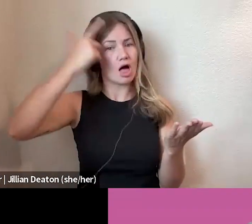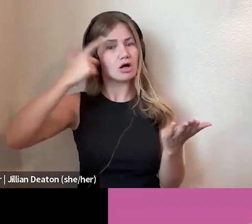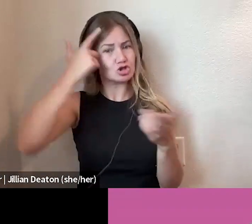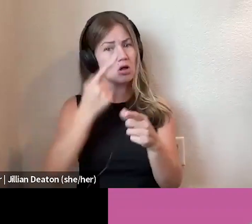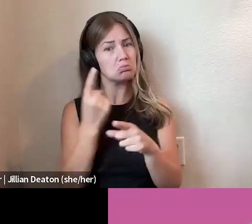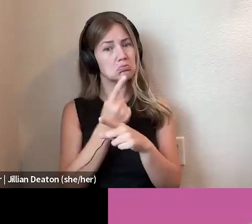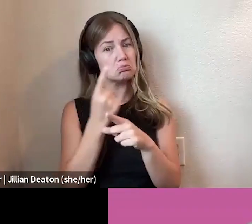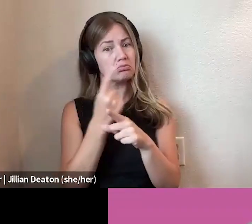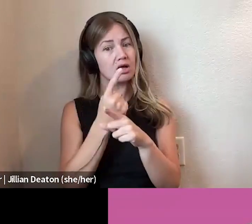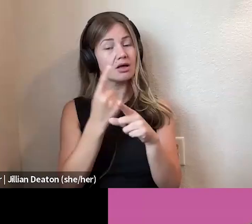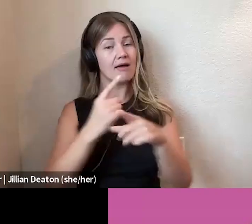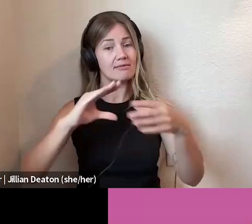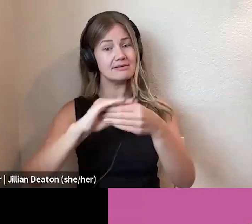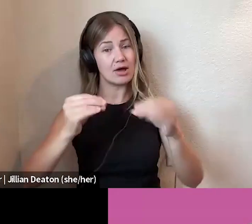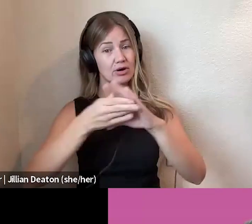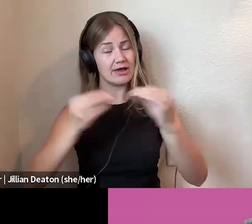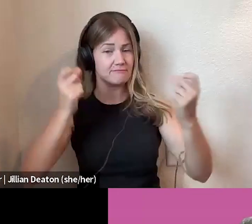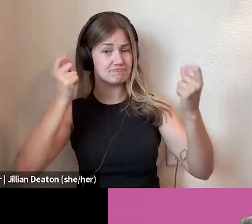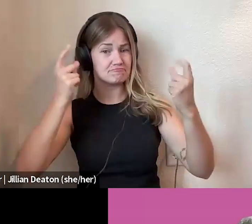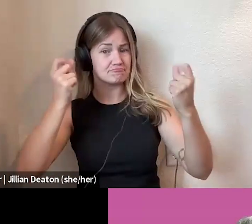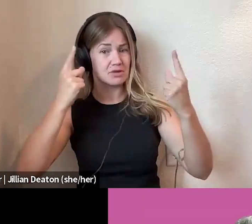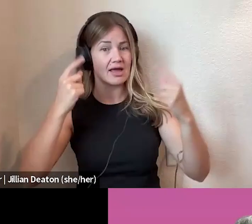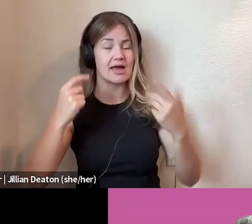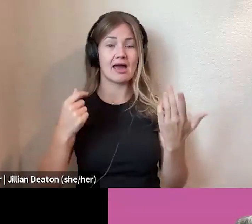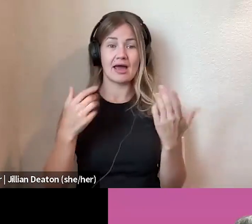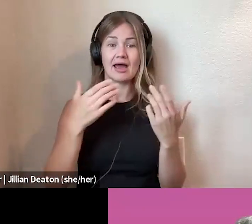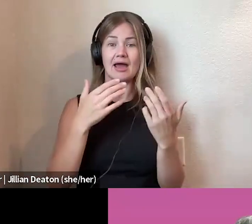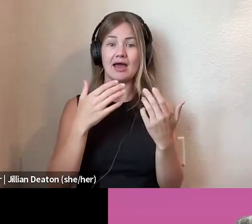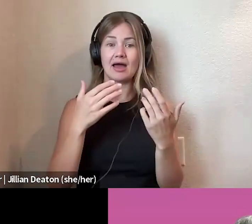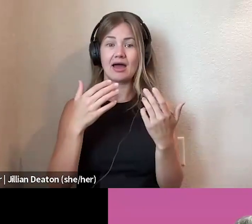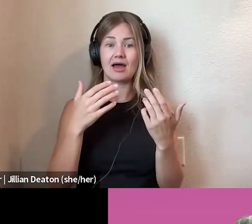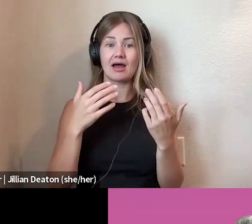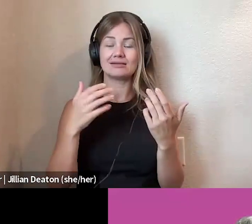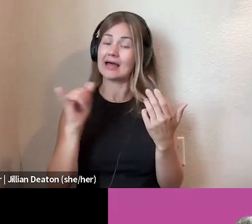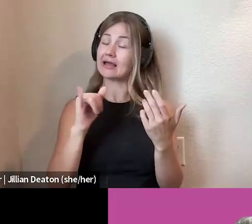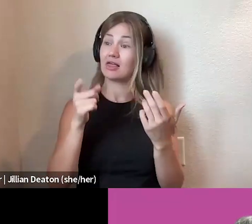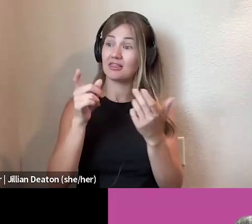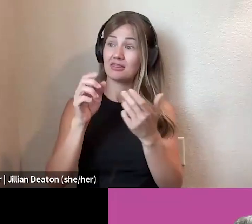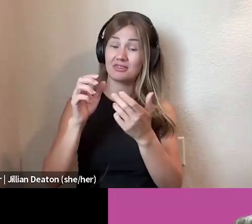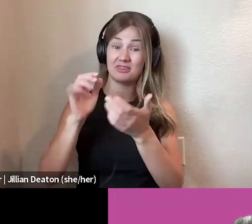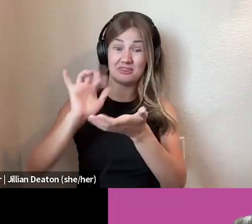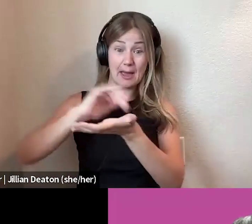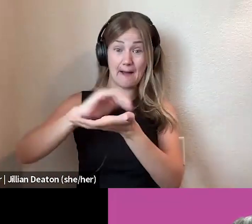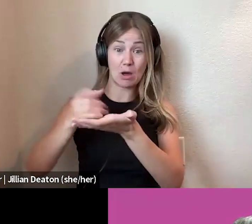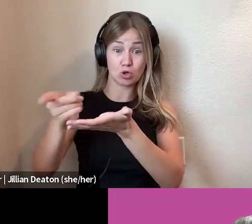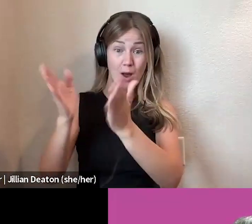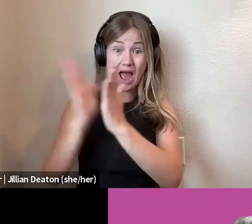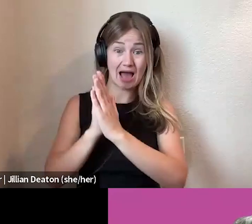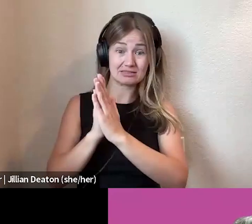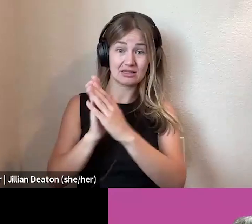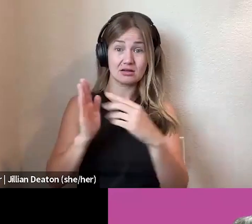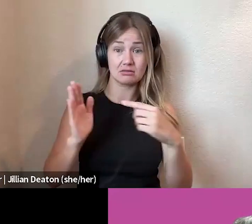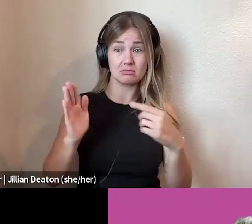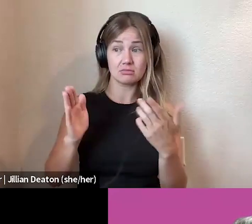what you're making happen, and that the ask amount, it should all make sense. In some way, one of the ways